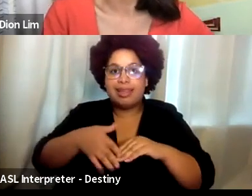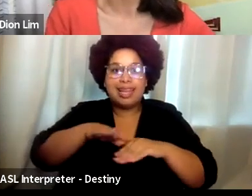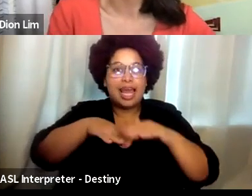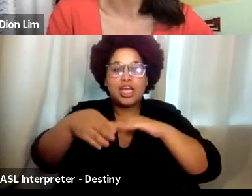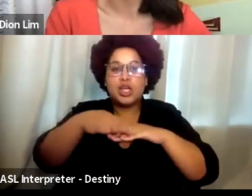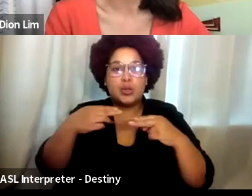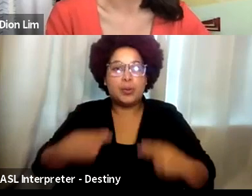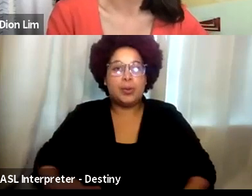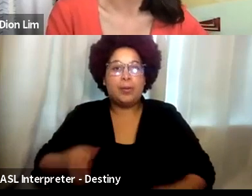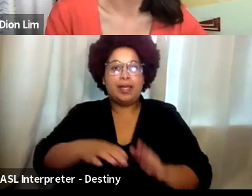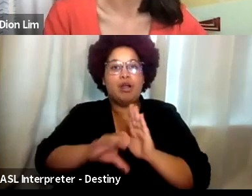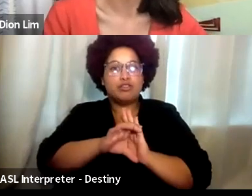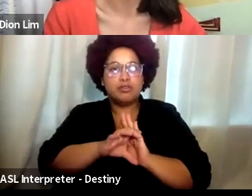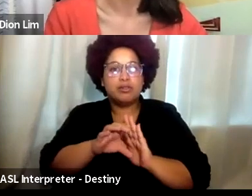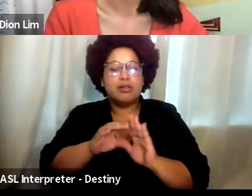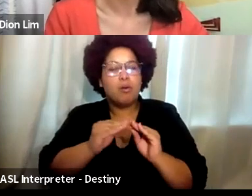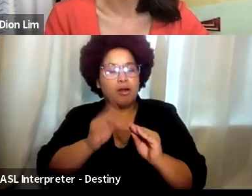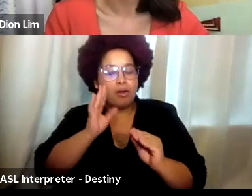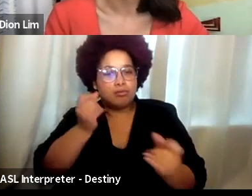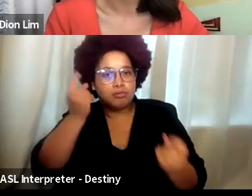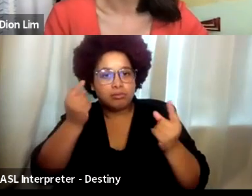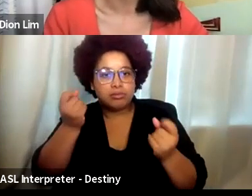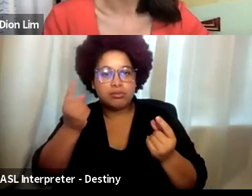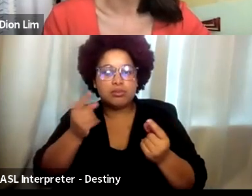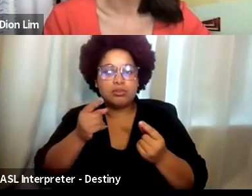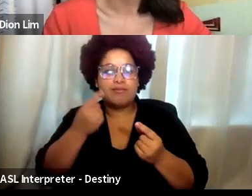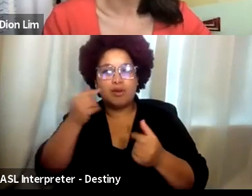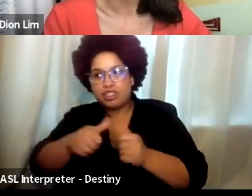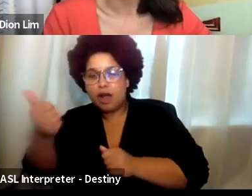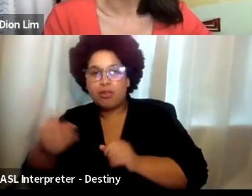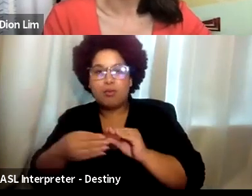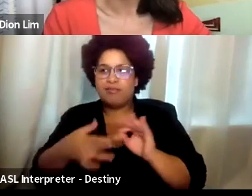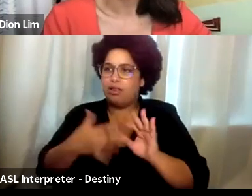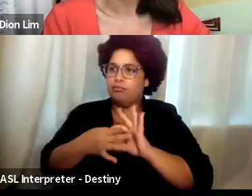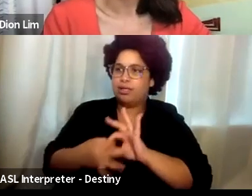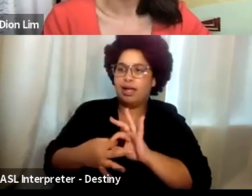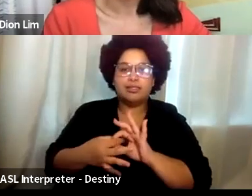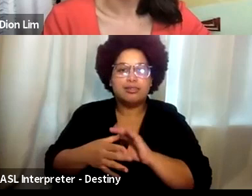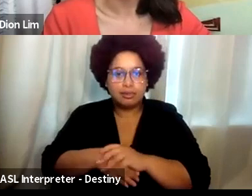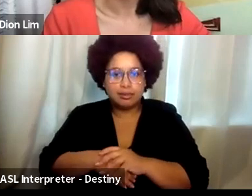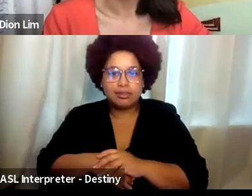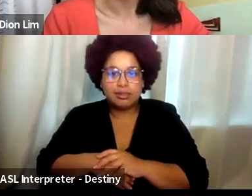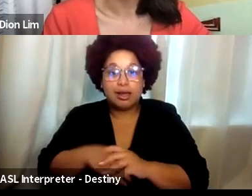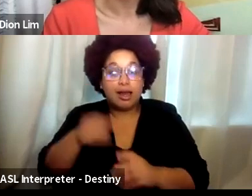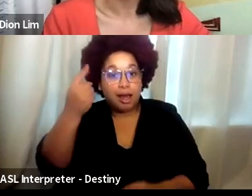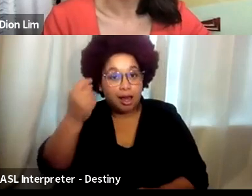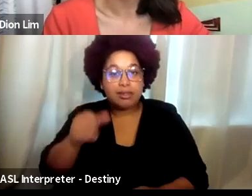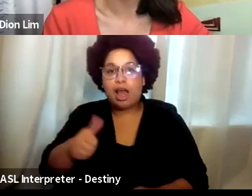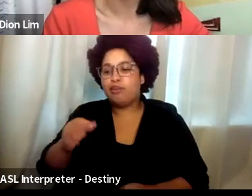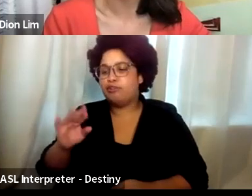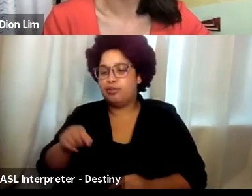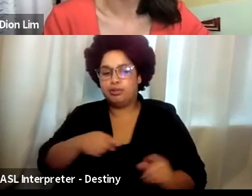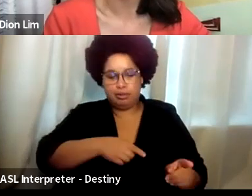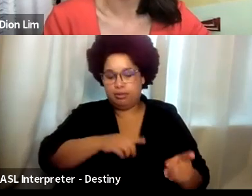human characters, the more understanding we can have for one another, the more relatability we can have for one another. And on the other end of the fuse,